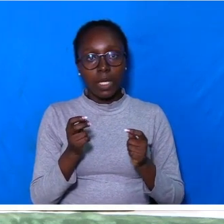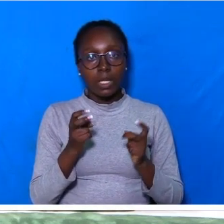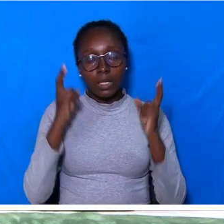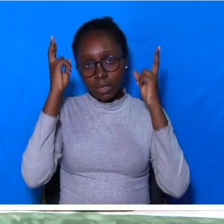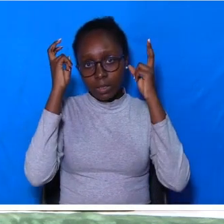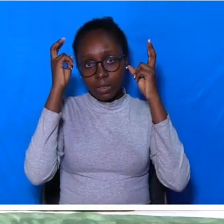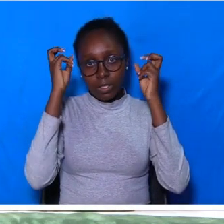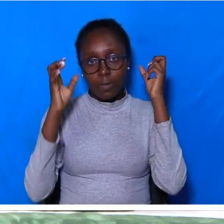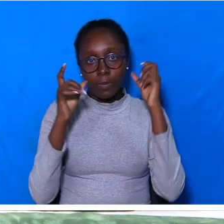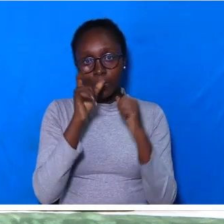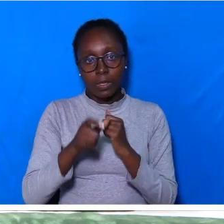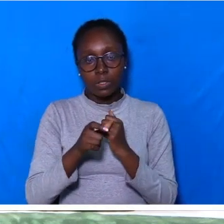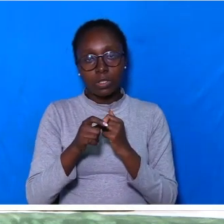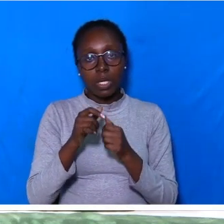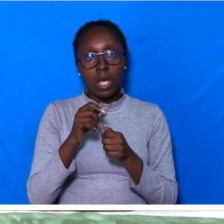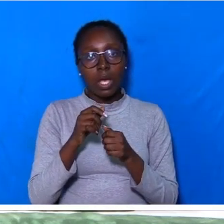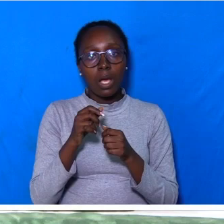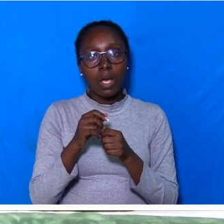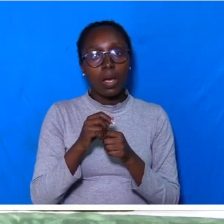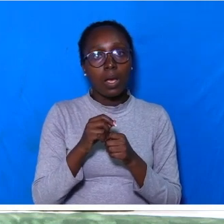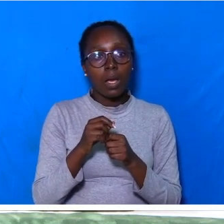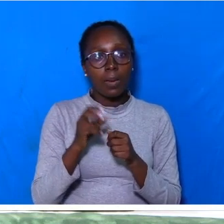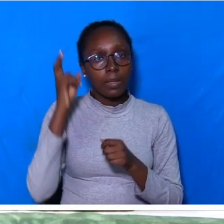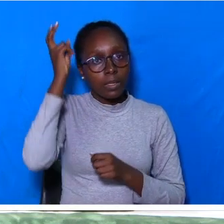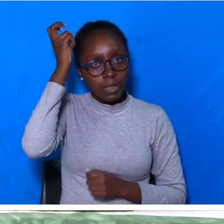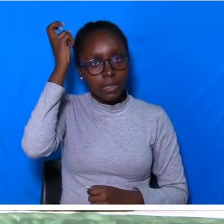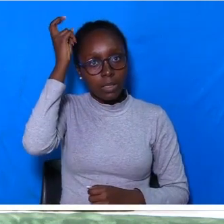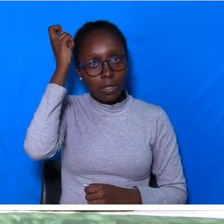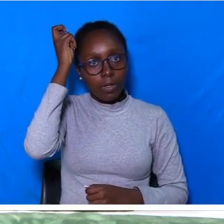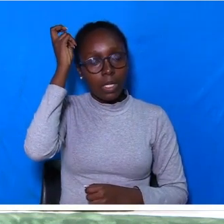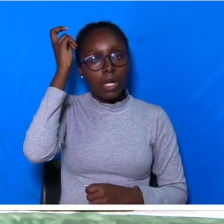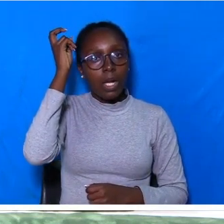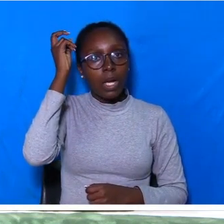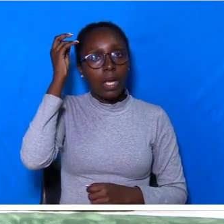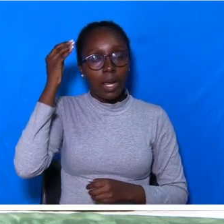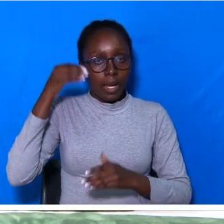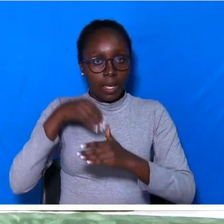Satan finds a foothold in that space.